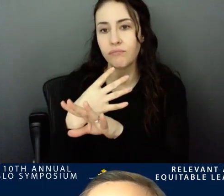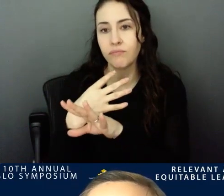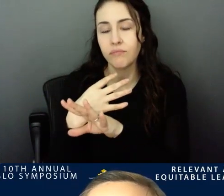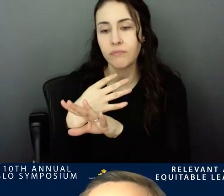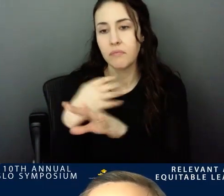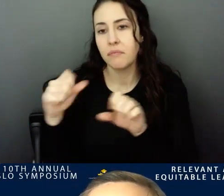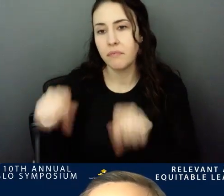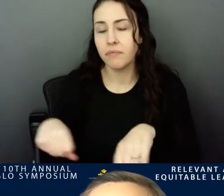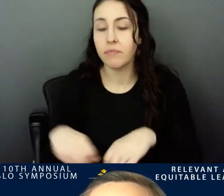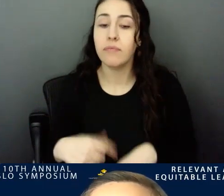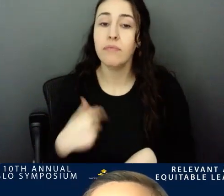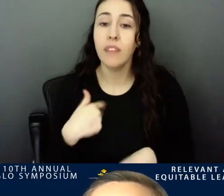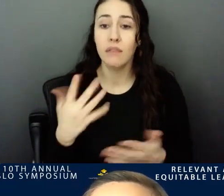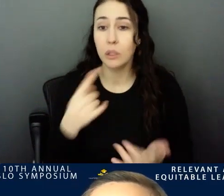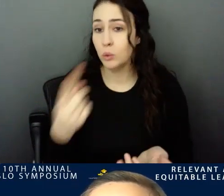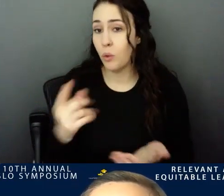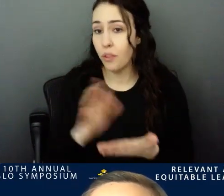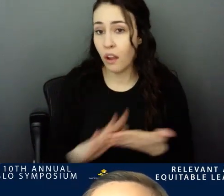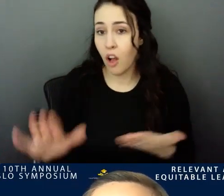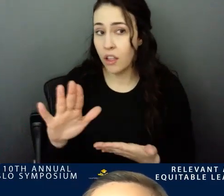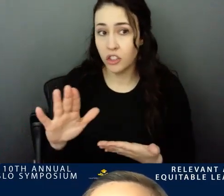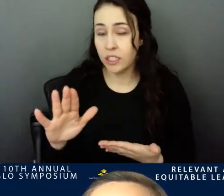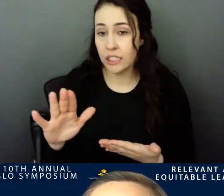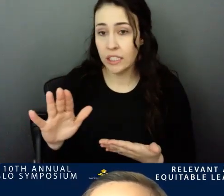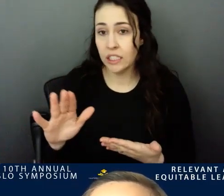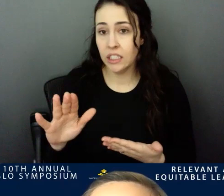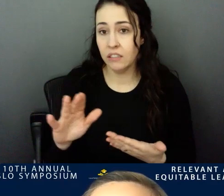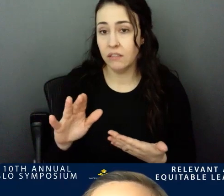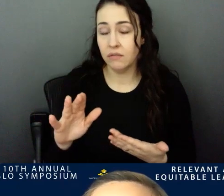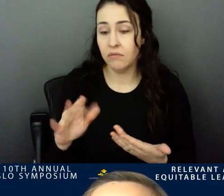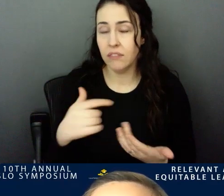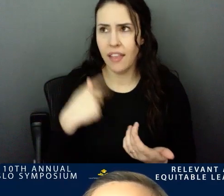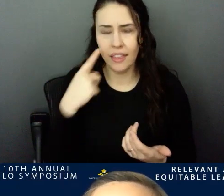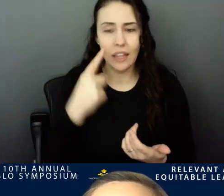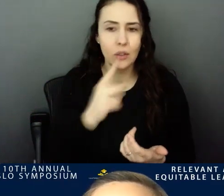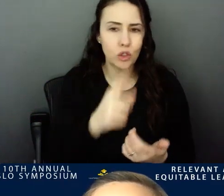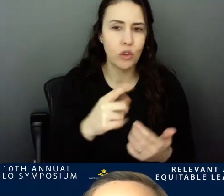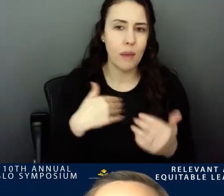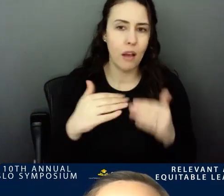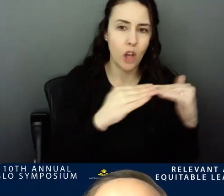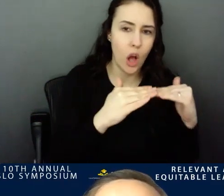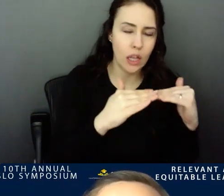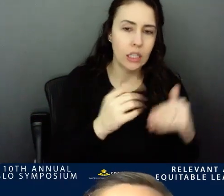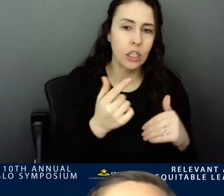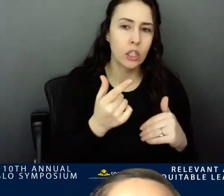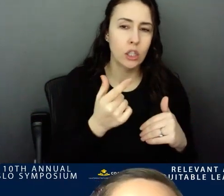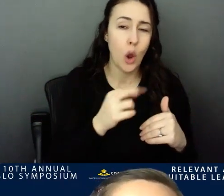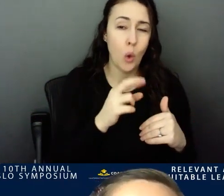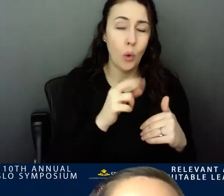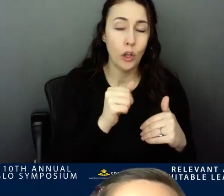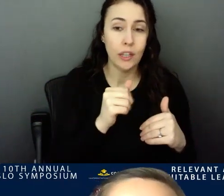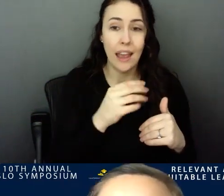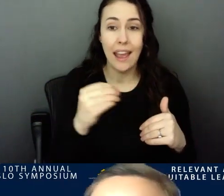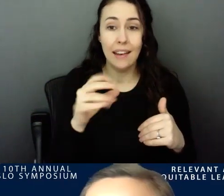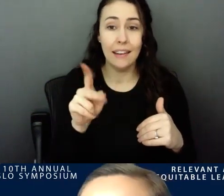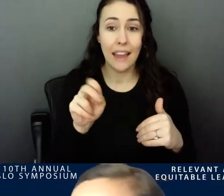I've told the colleges that I work with, and I think this is very true for my colleagues, Gohar and Kevin as well. We are